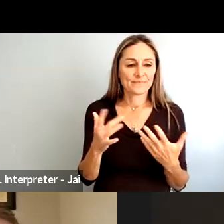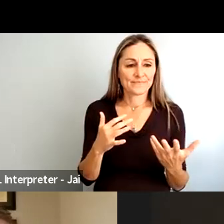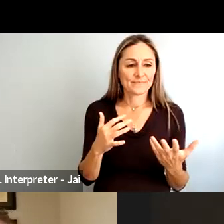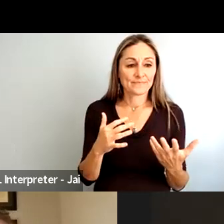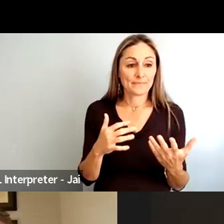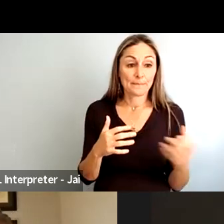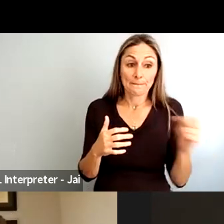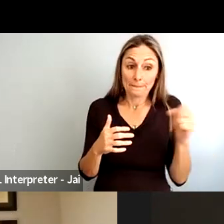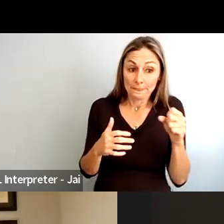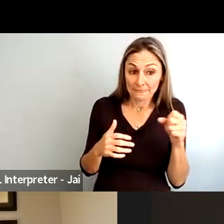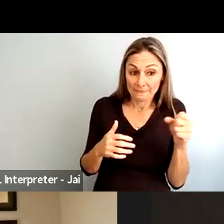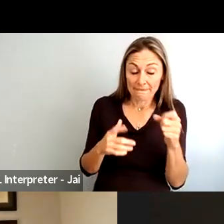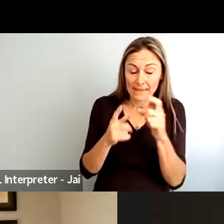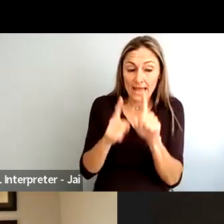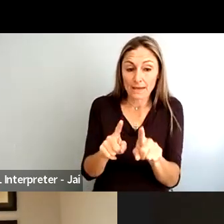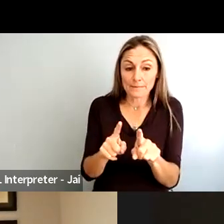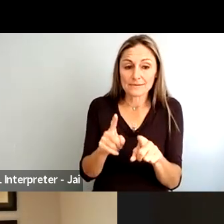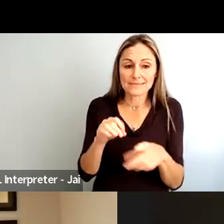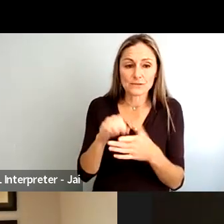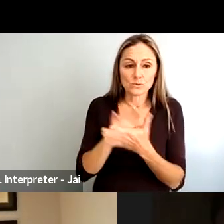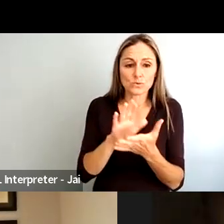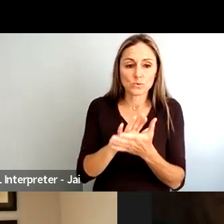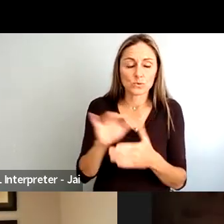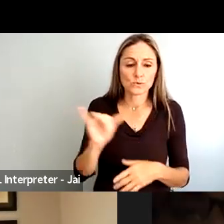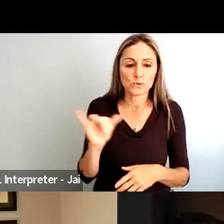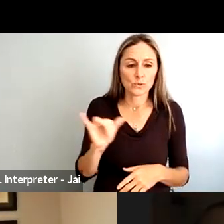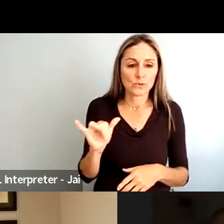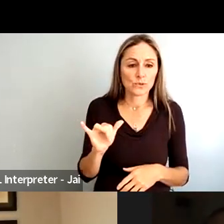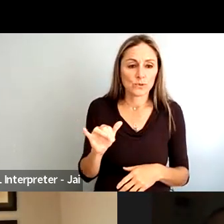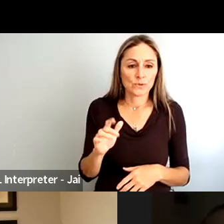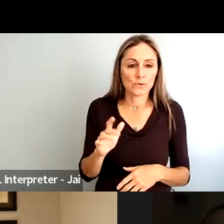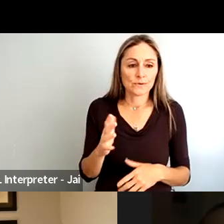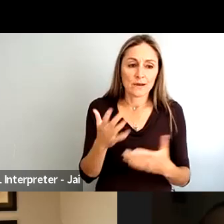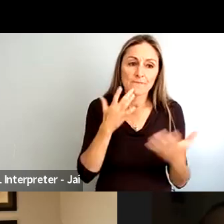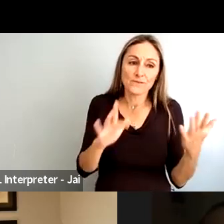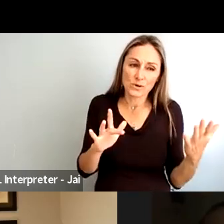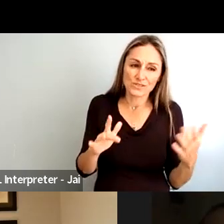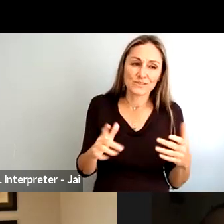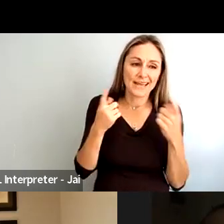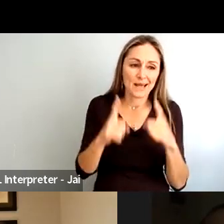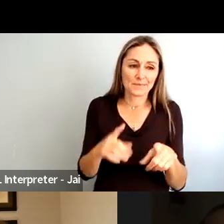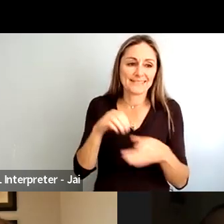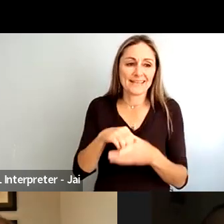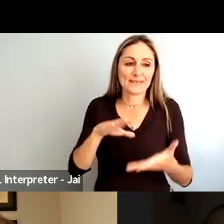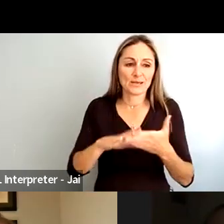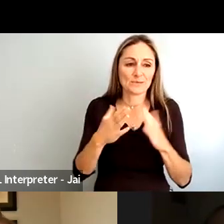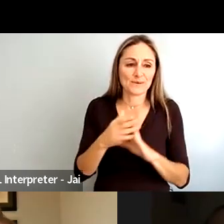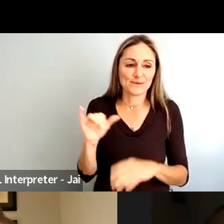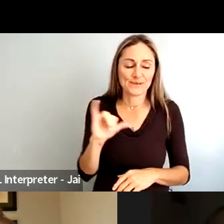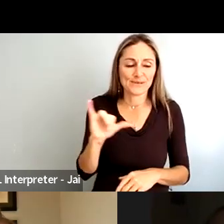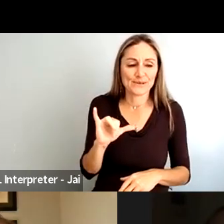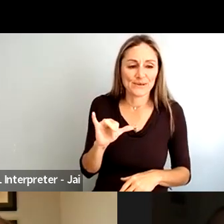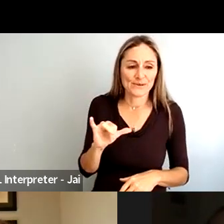Yeah, and I think that happens a lot within schools, and I think that unfortunately happens within the community, and that's something that I